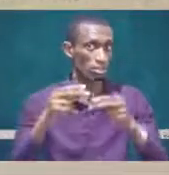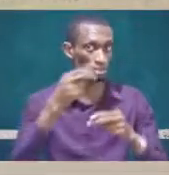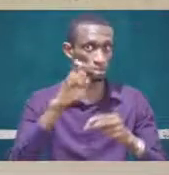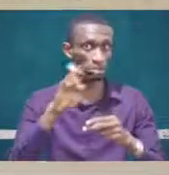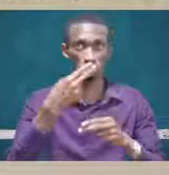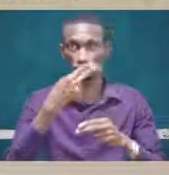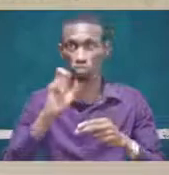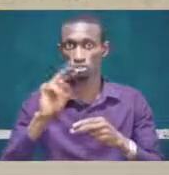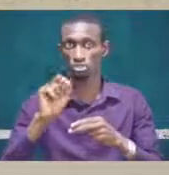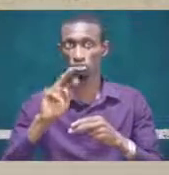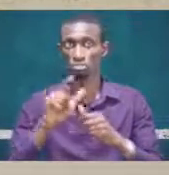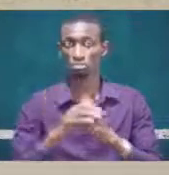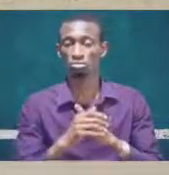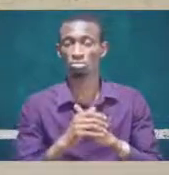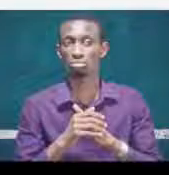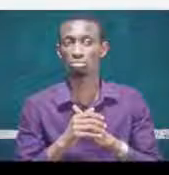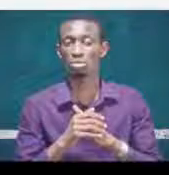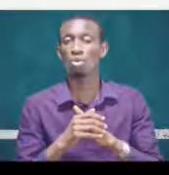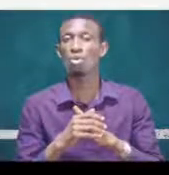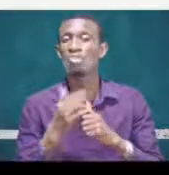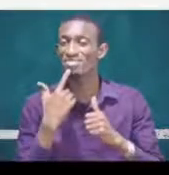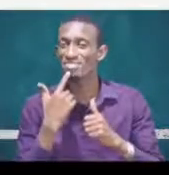The real ancestor of our genetic code.